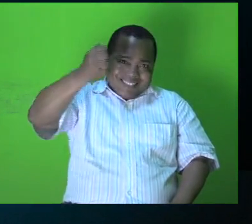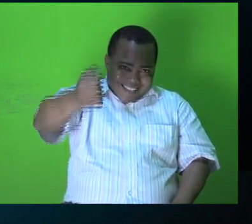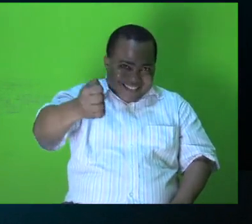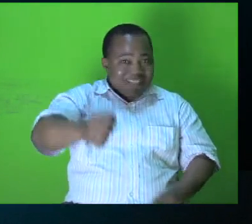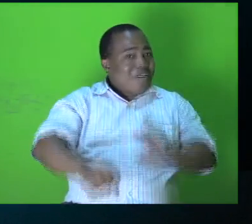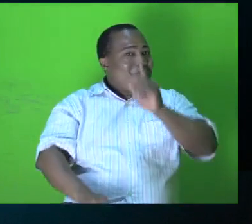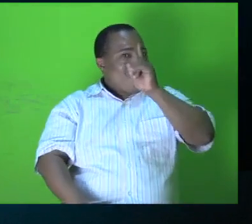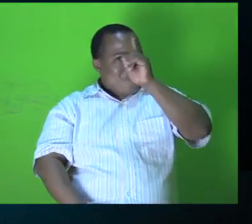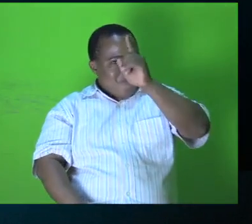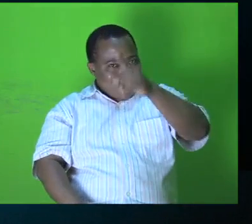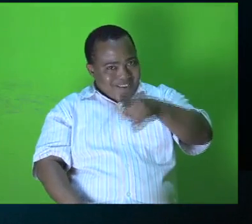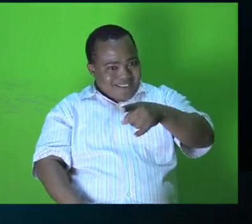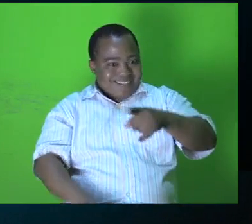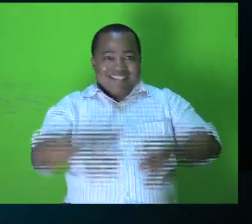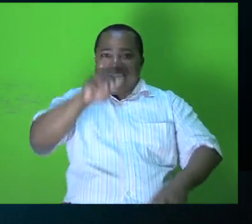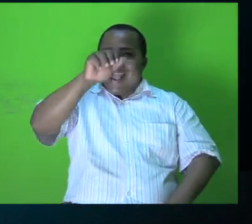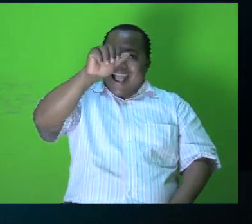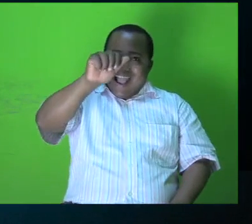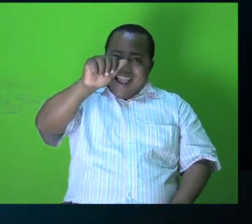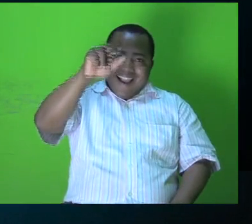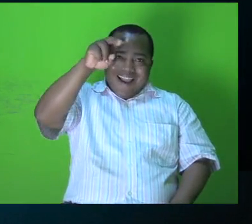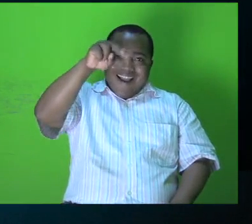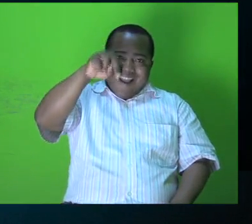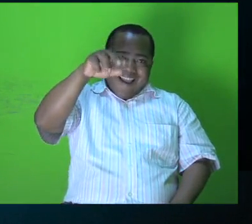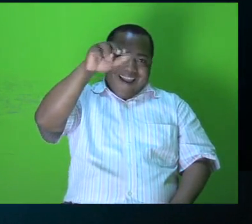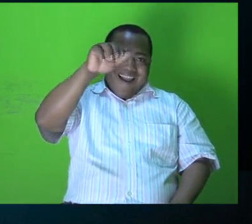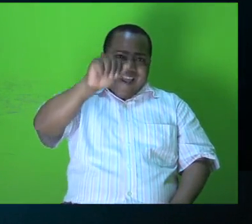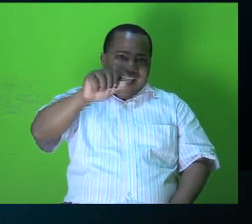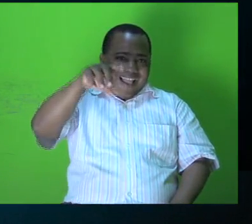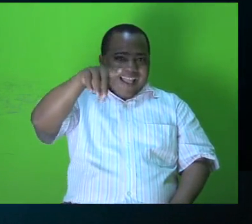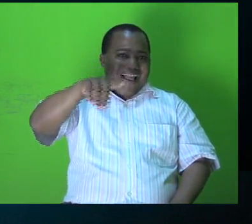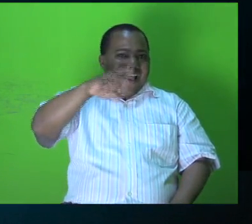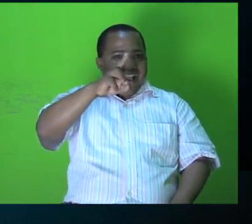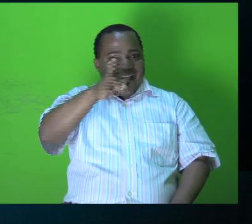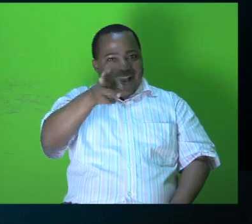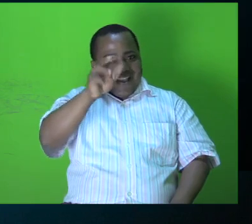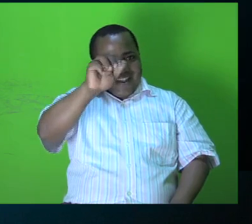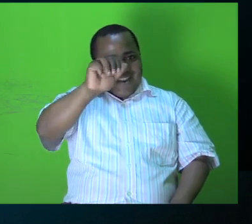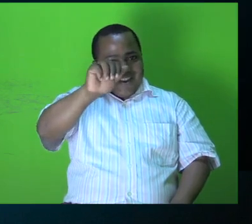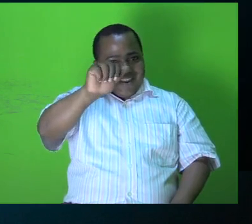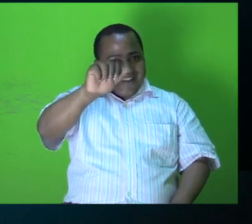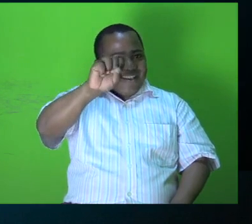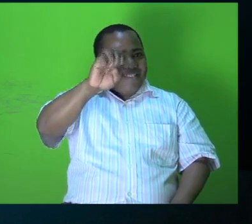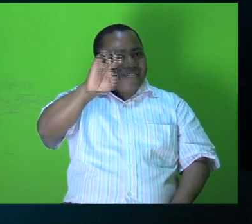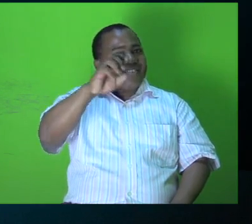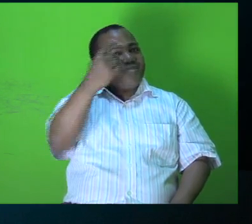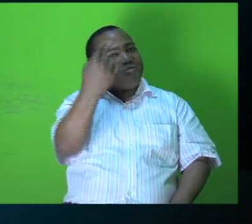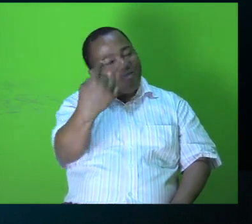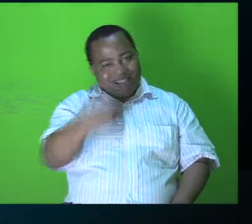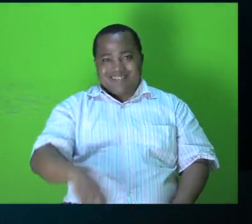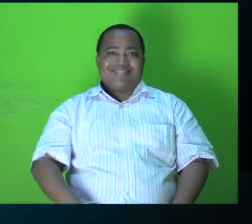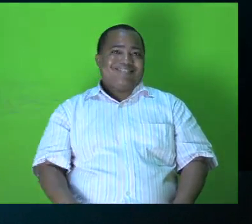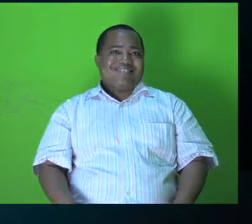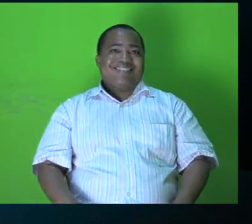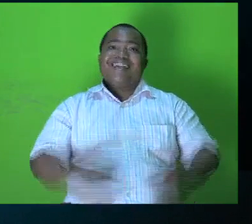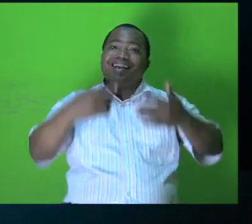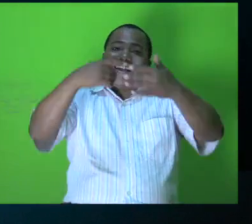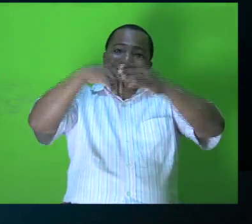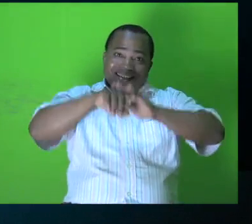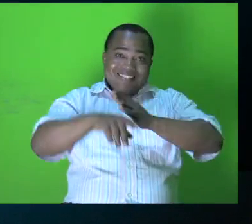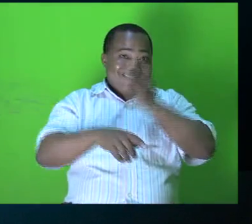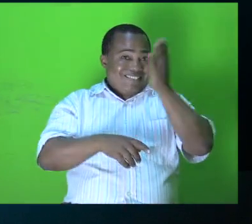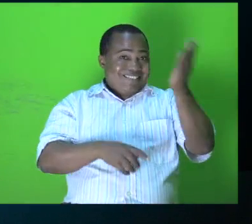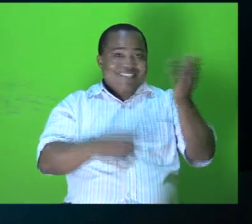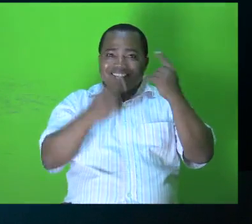which is anaphase 1. My dears, in anaphase 1,